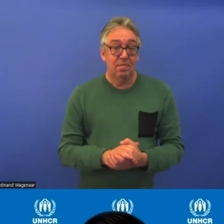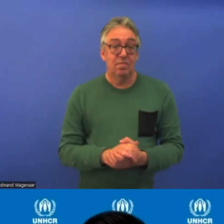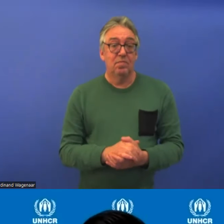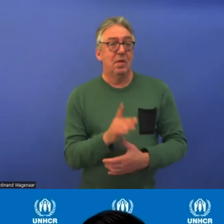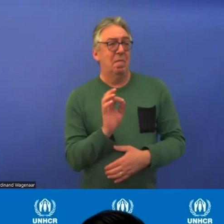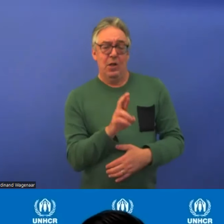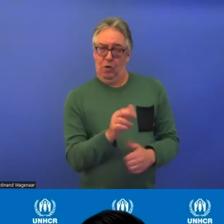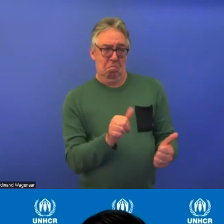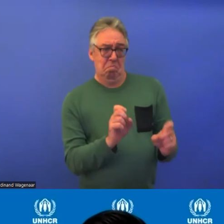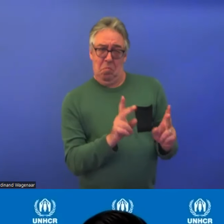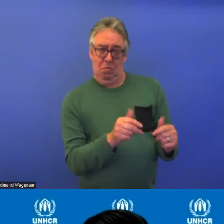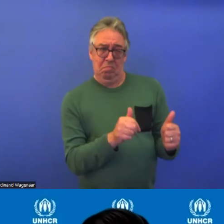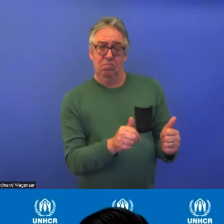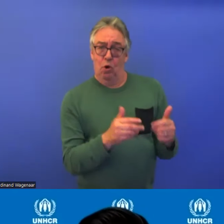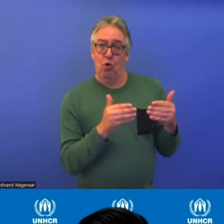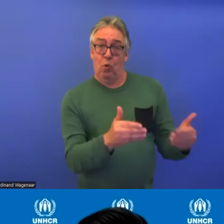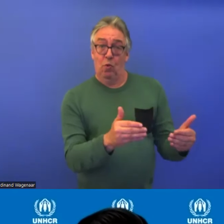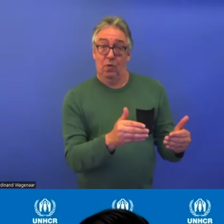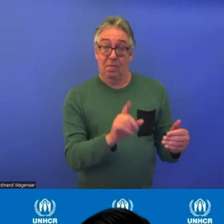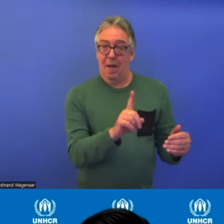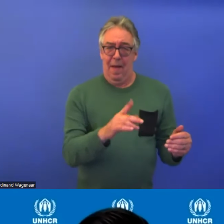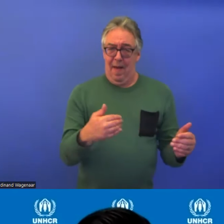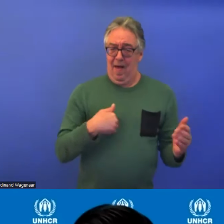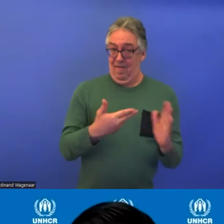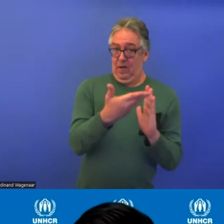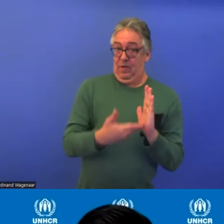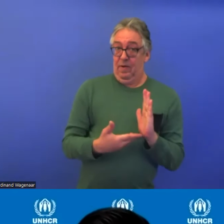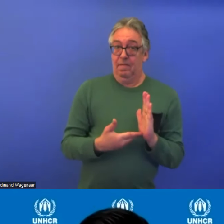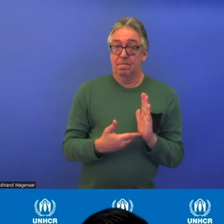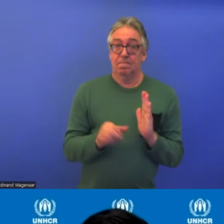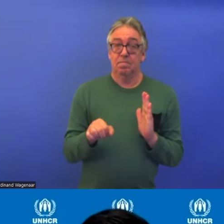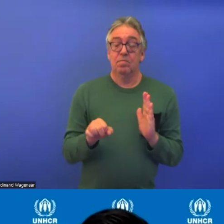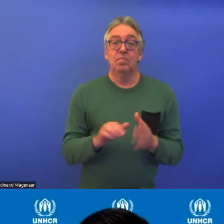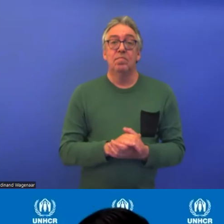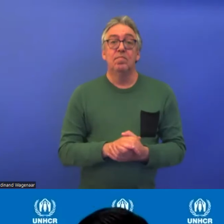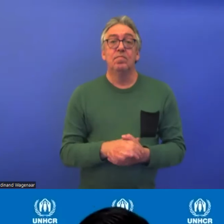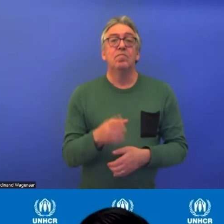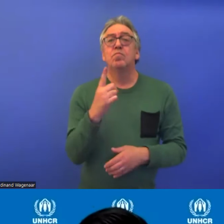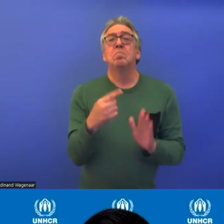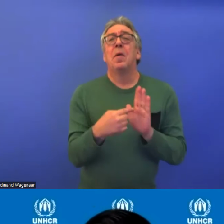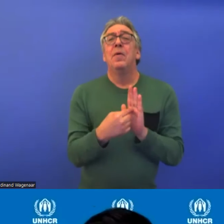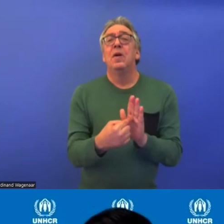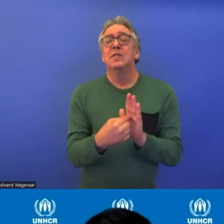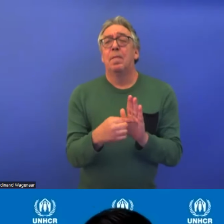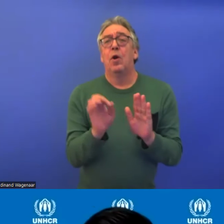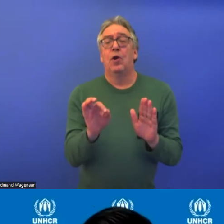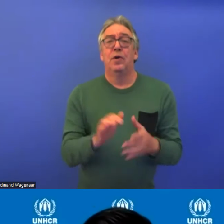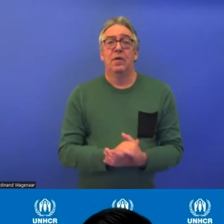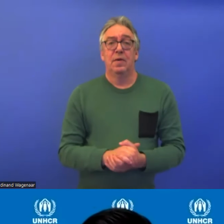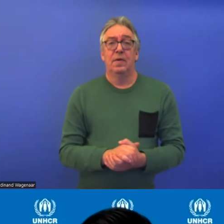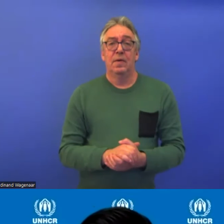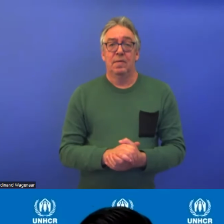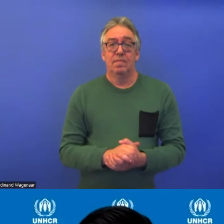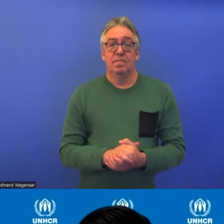that's okay, Ricardo. I have it here. You have it. Okay. But again, yes, just as an example, but we can share the broader series